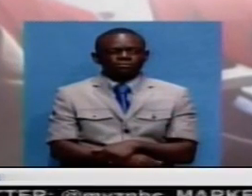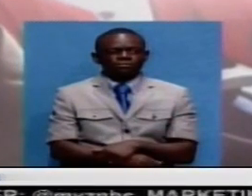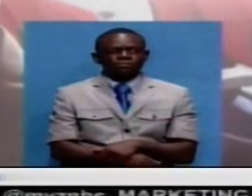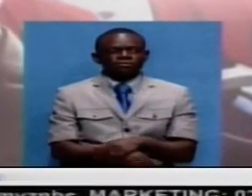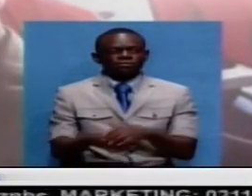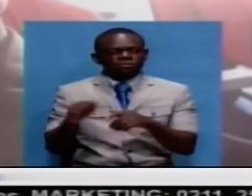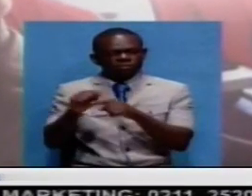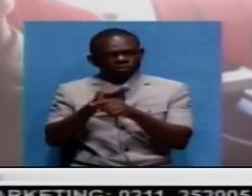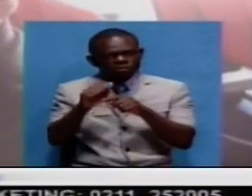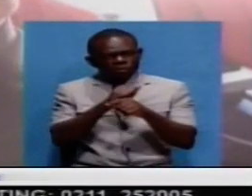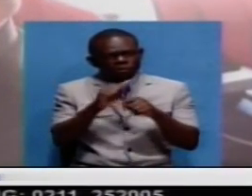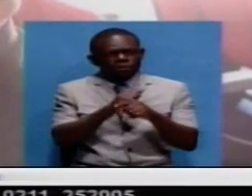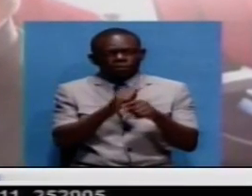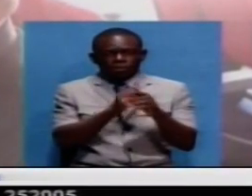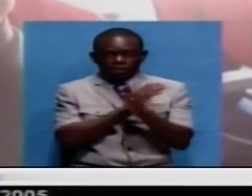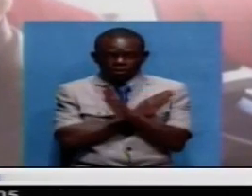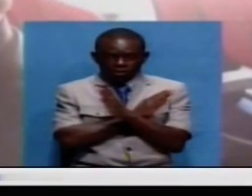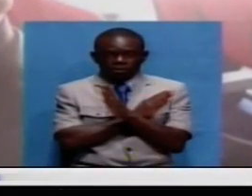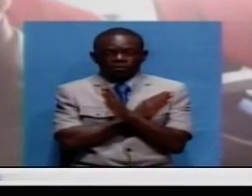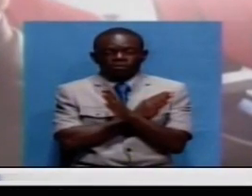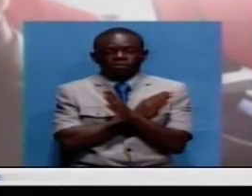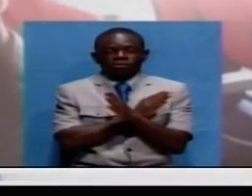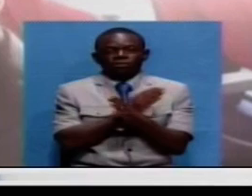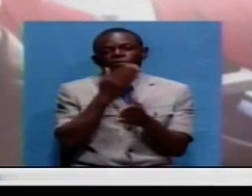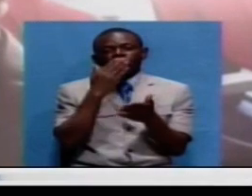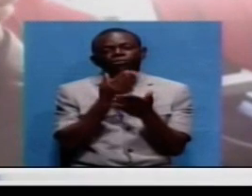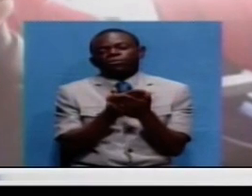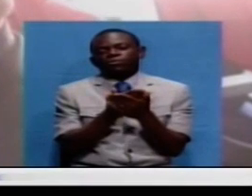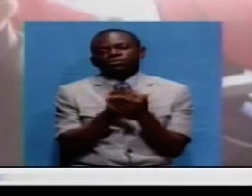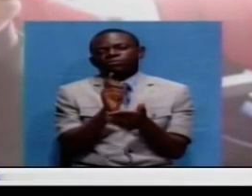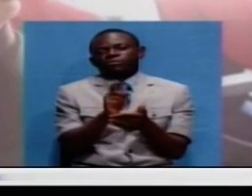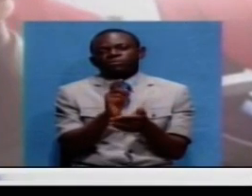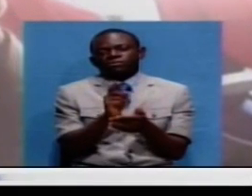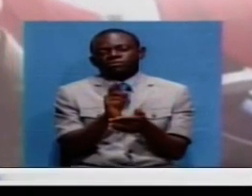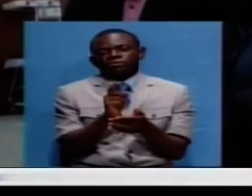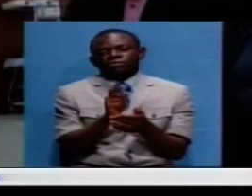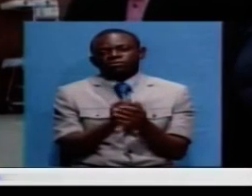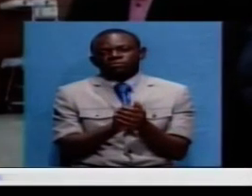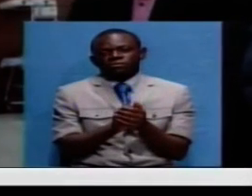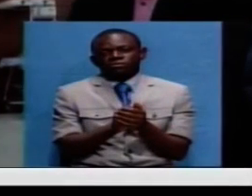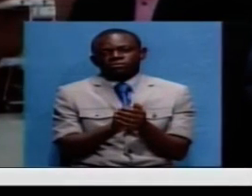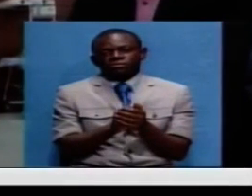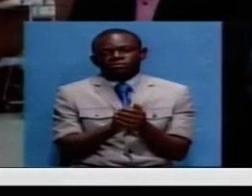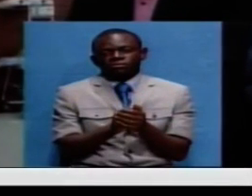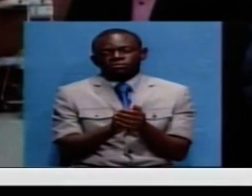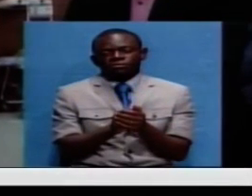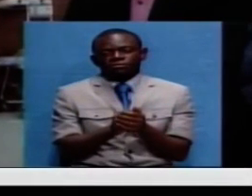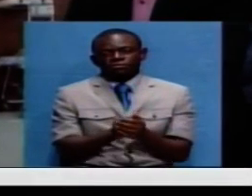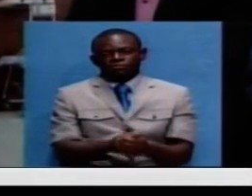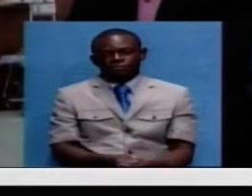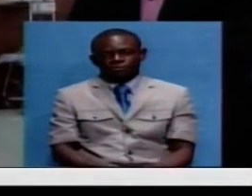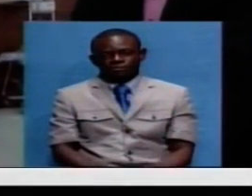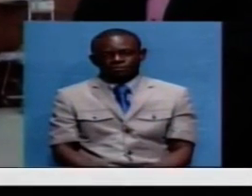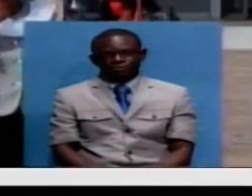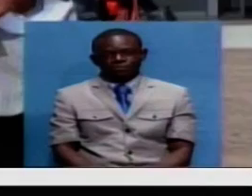in-service, but even those that can support the training on an exchange basis, it would come a long way. Patricia Banda,